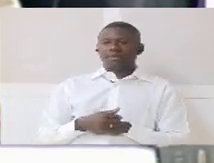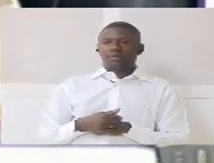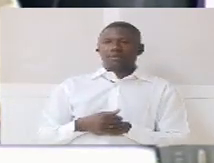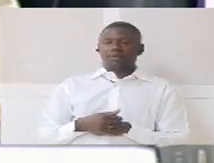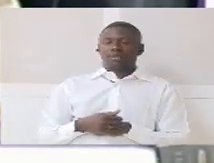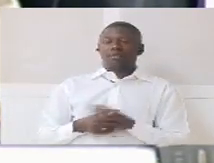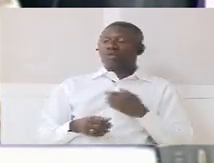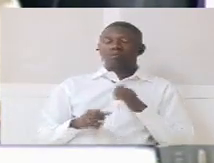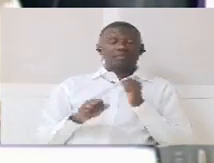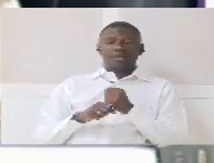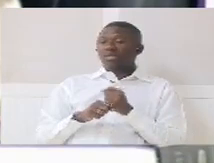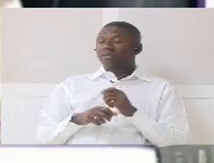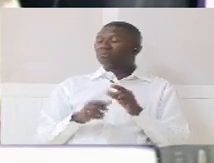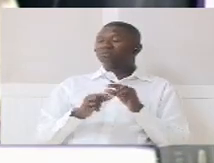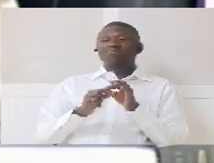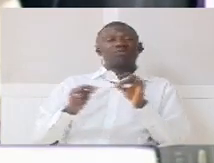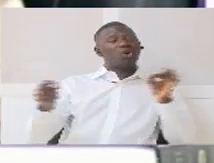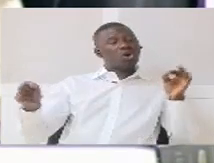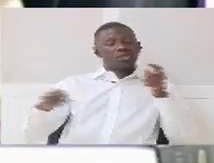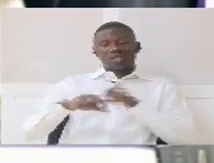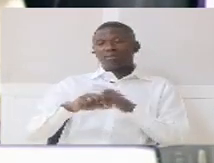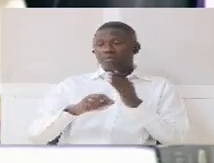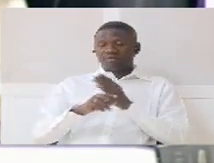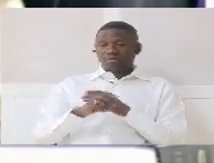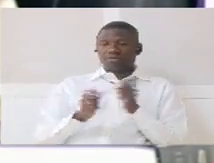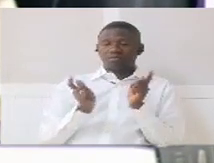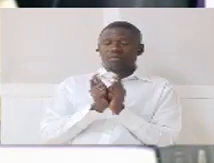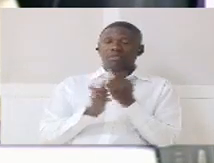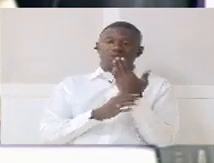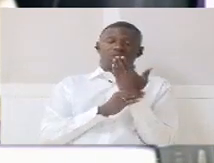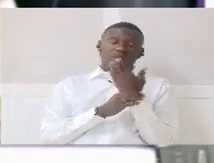that any disease that you're suffering from would have disturbed you so much.